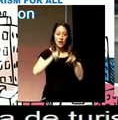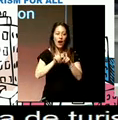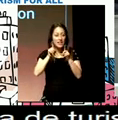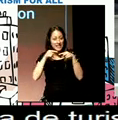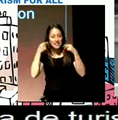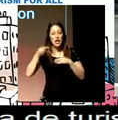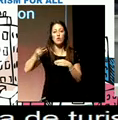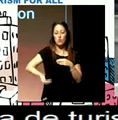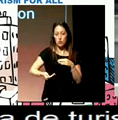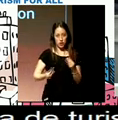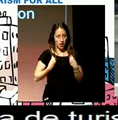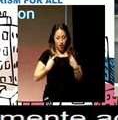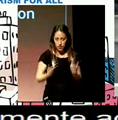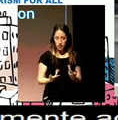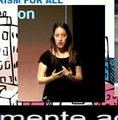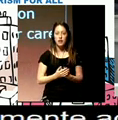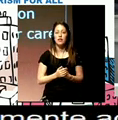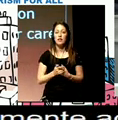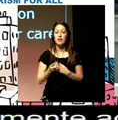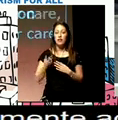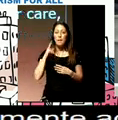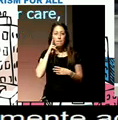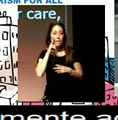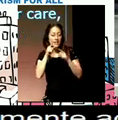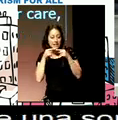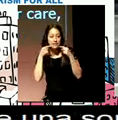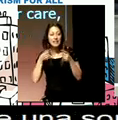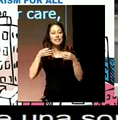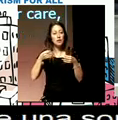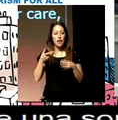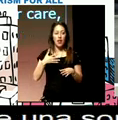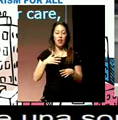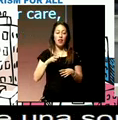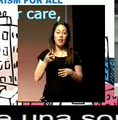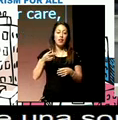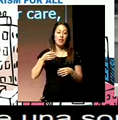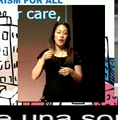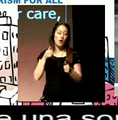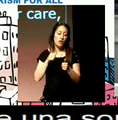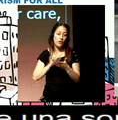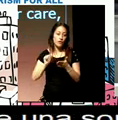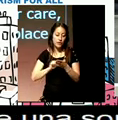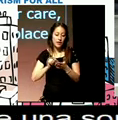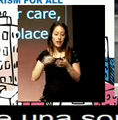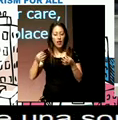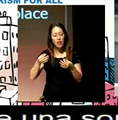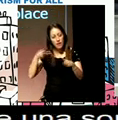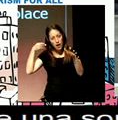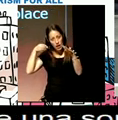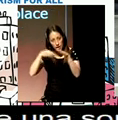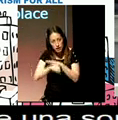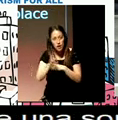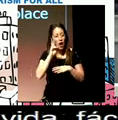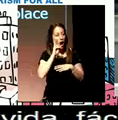care, where smiling is very important. It must be a place easy to be located, and the